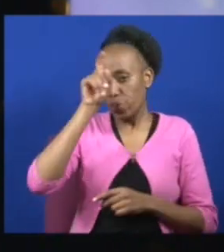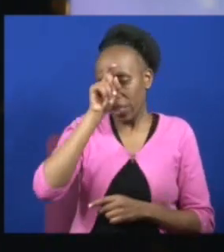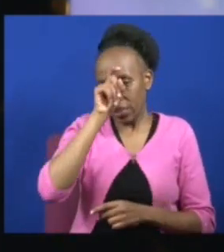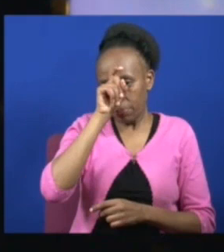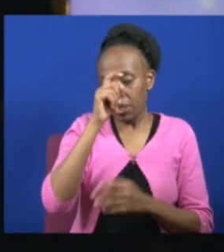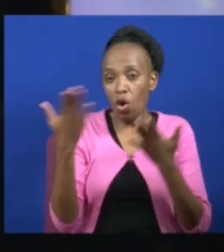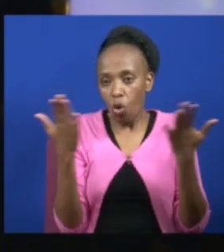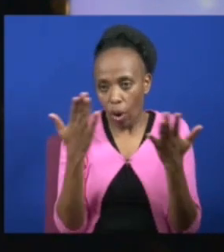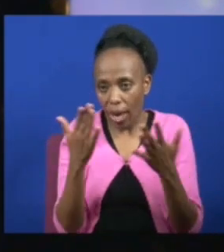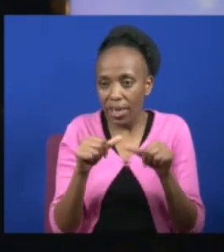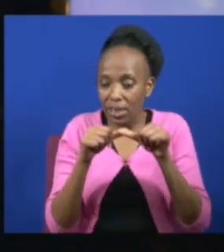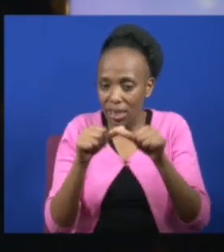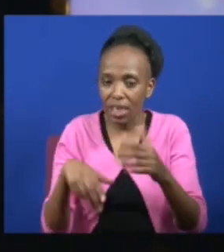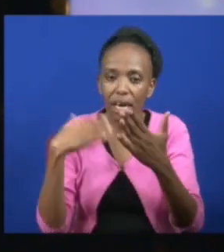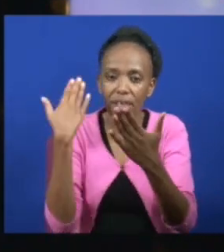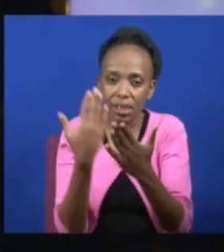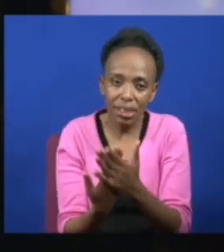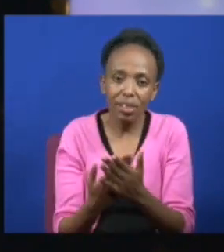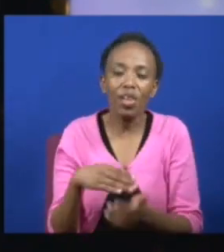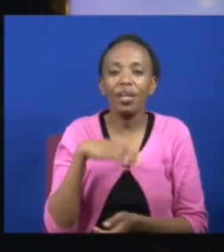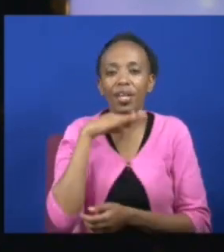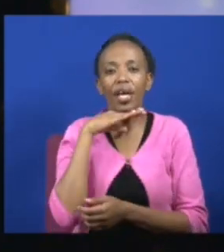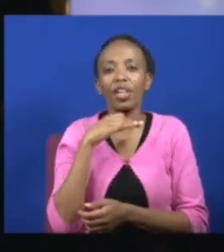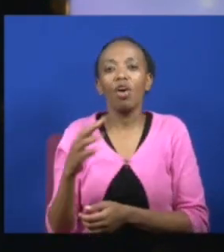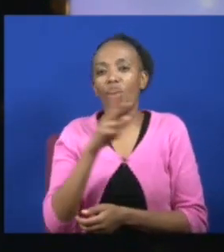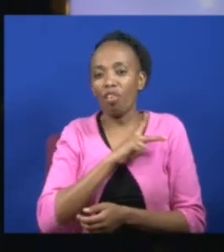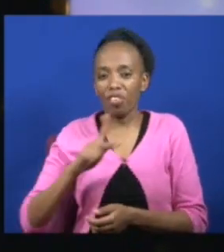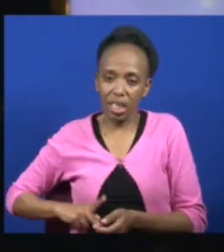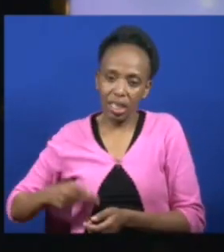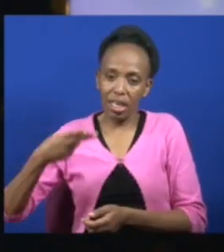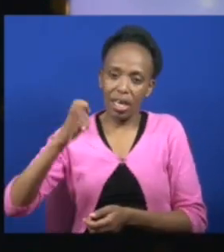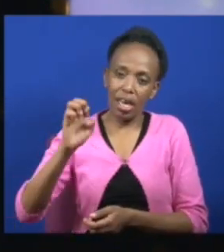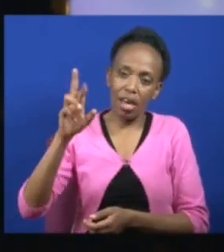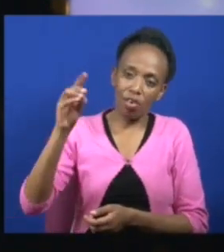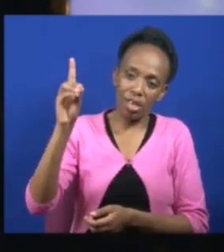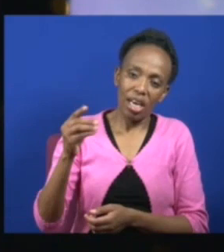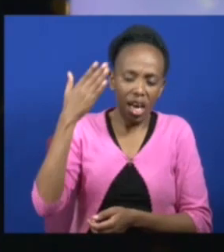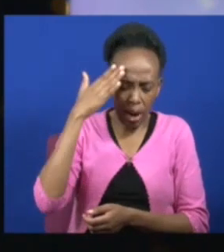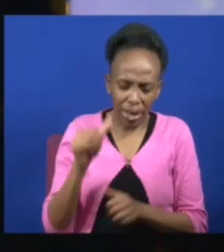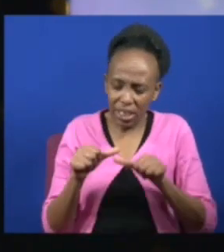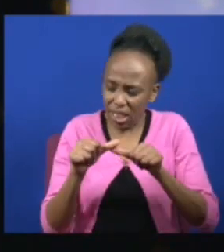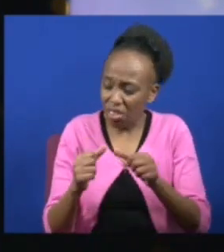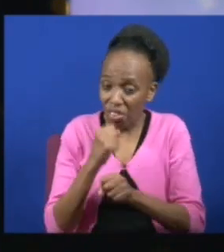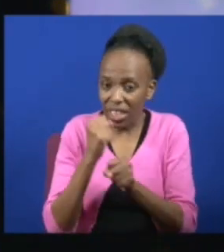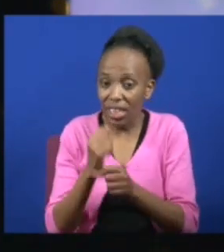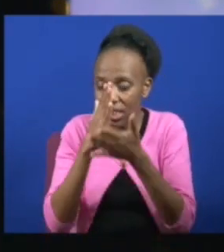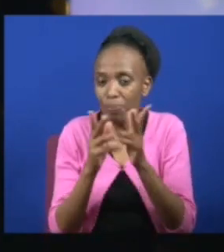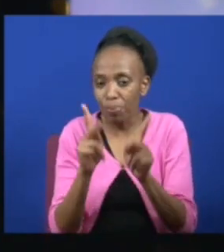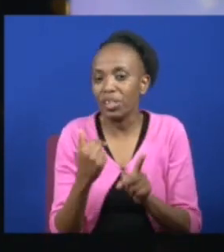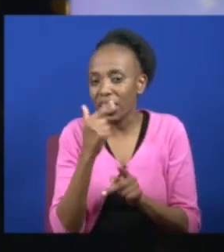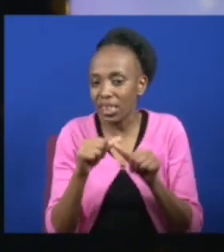Egypt, where he stayed until the death of Herod. It's not known whether he stayed for years. Some people